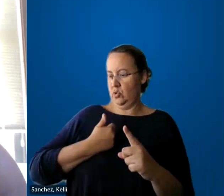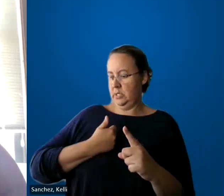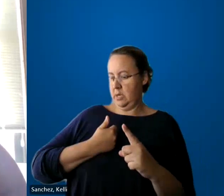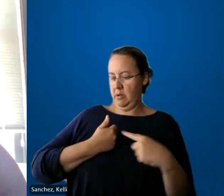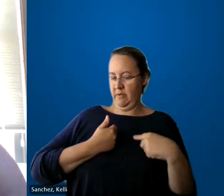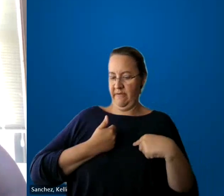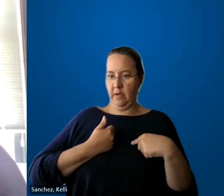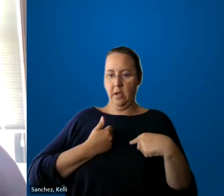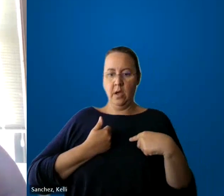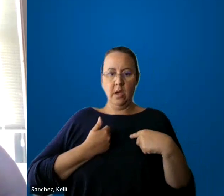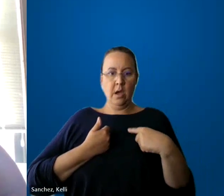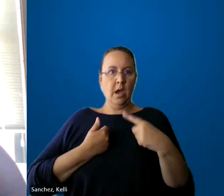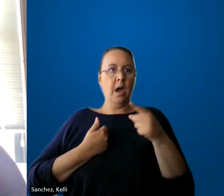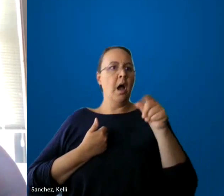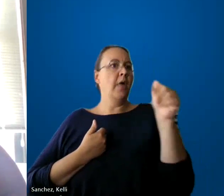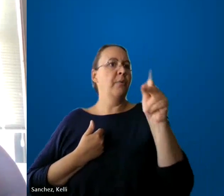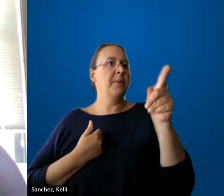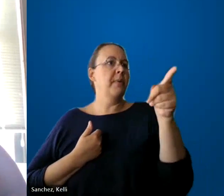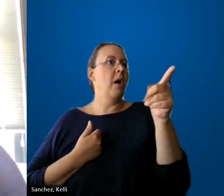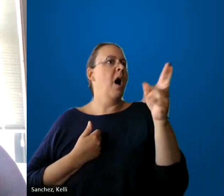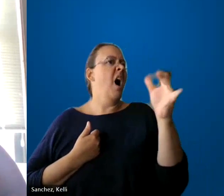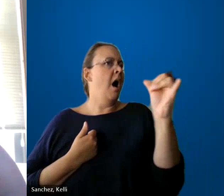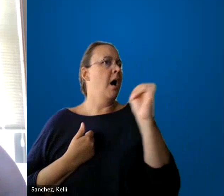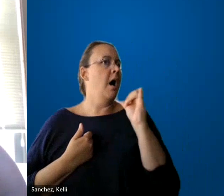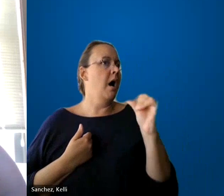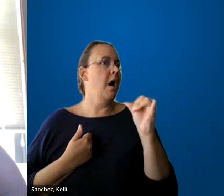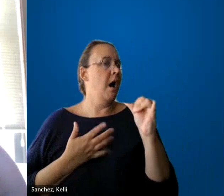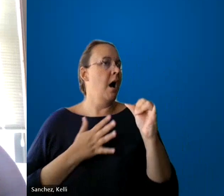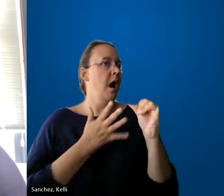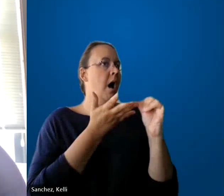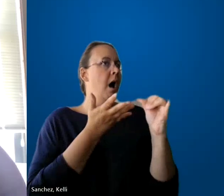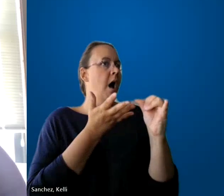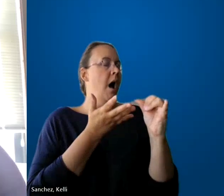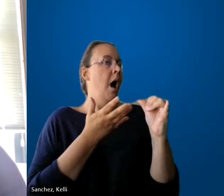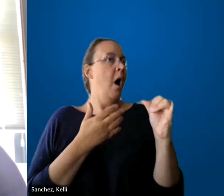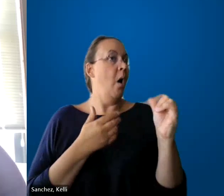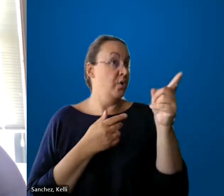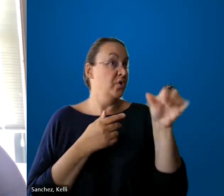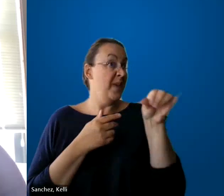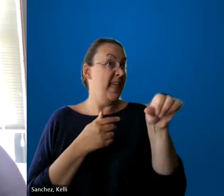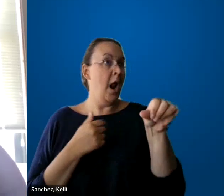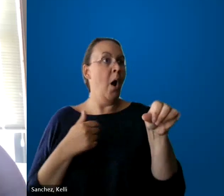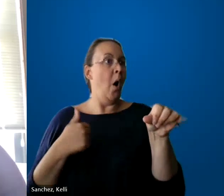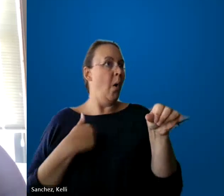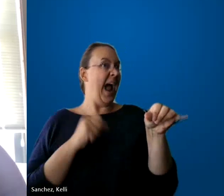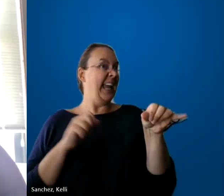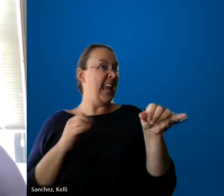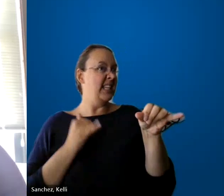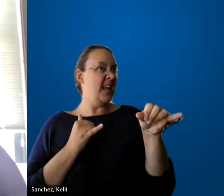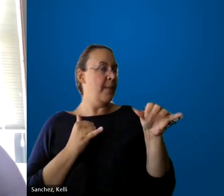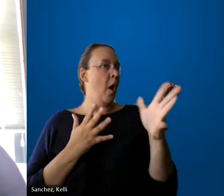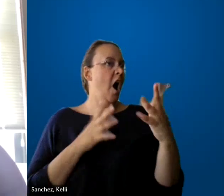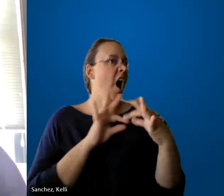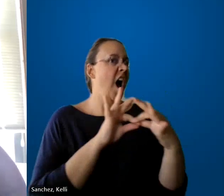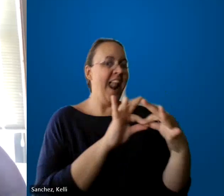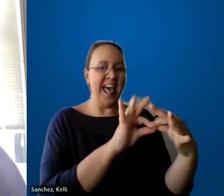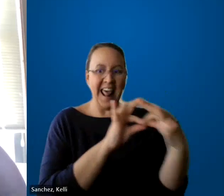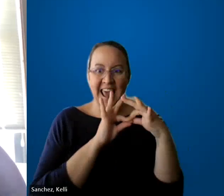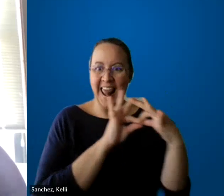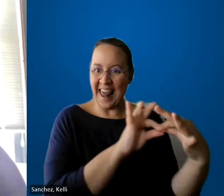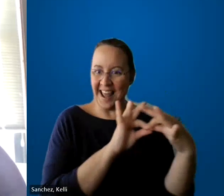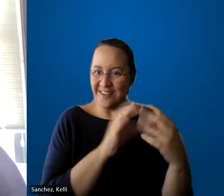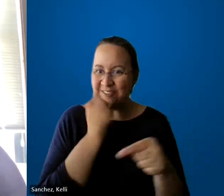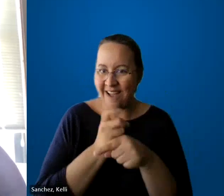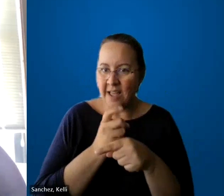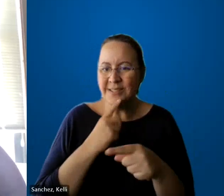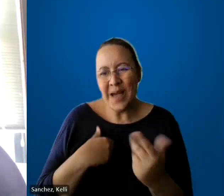other people, it gives you like, oh my God, that person's doing that. Like I can do it too, because you feel like you can connect with them in some way. So I feel